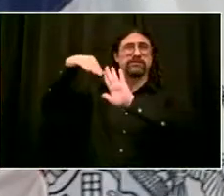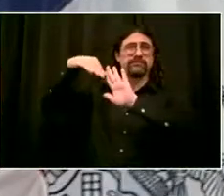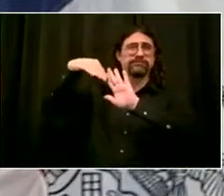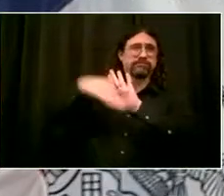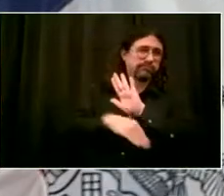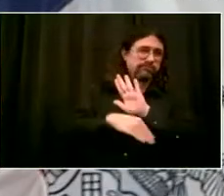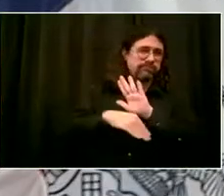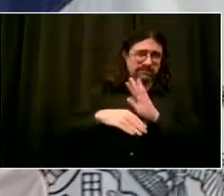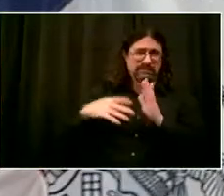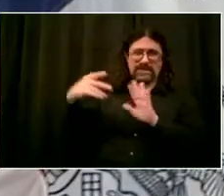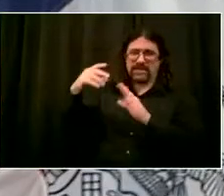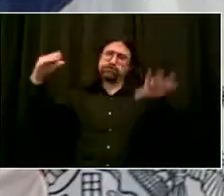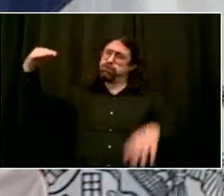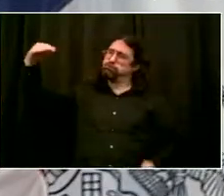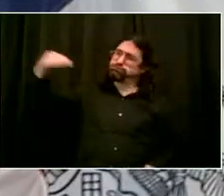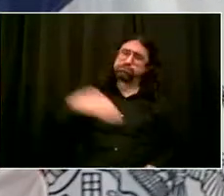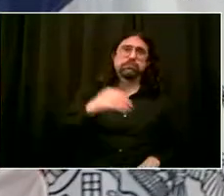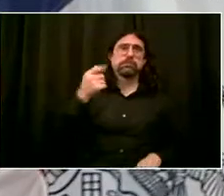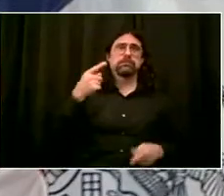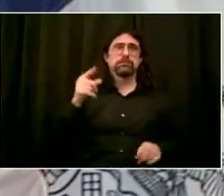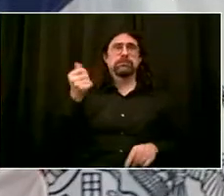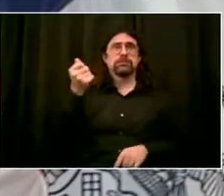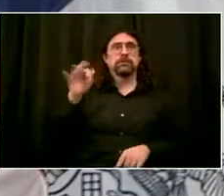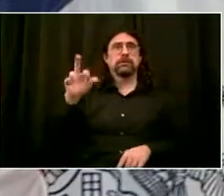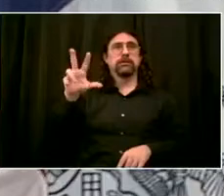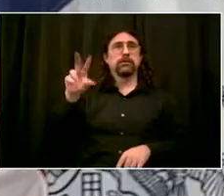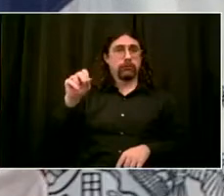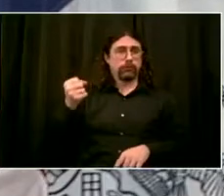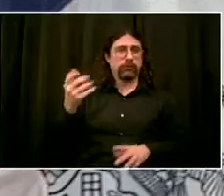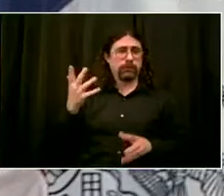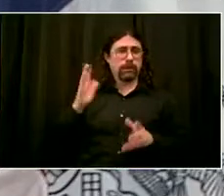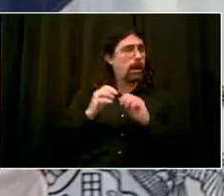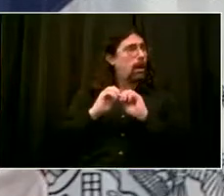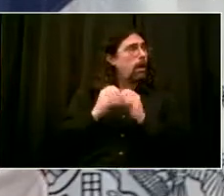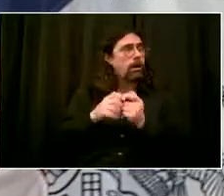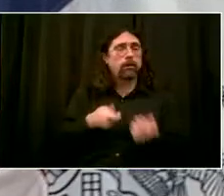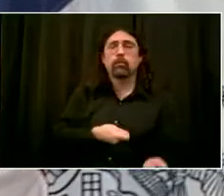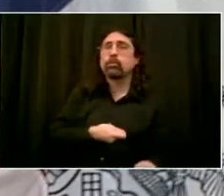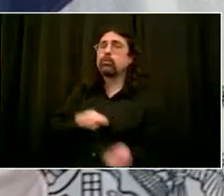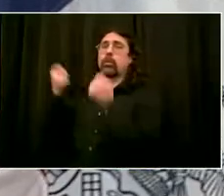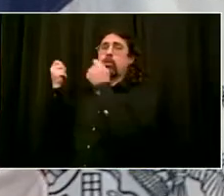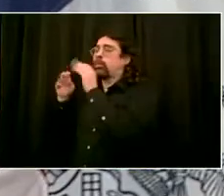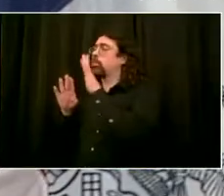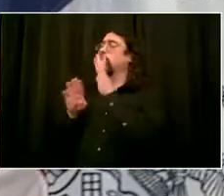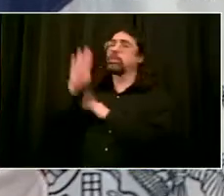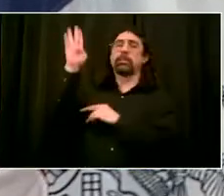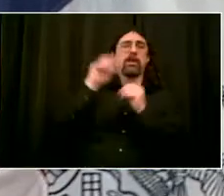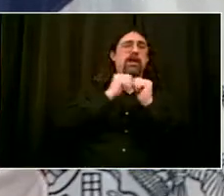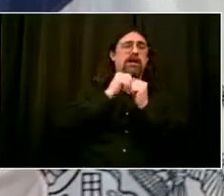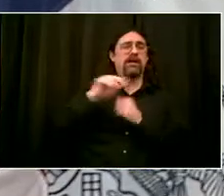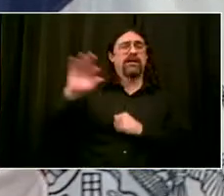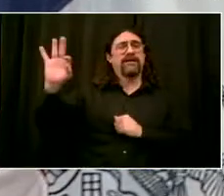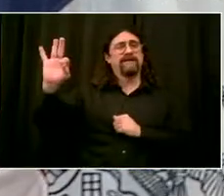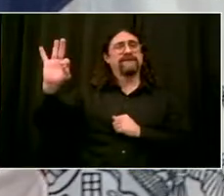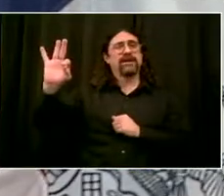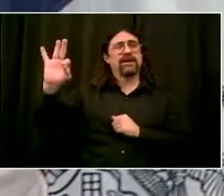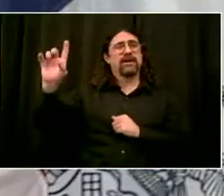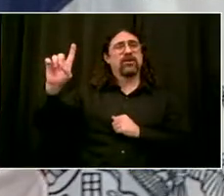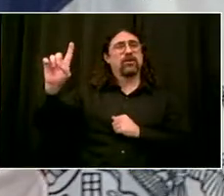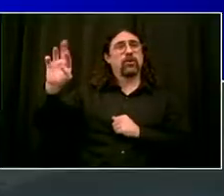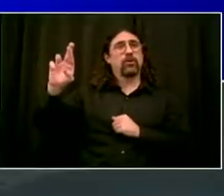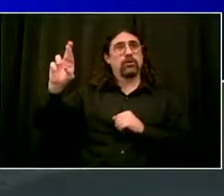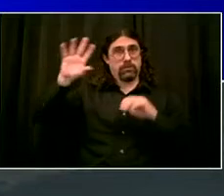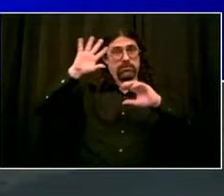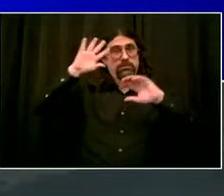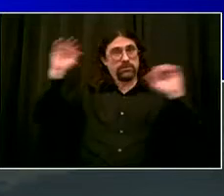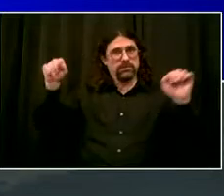forward beyond anything we've seen really can come back strong let me go over today's indicators number